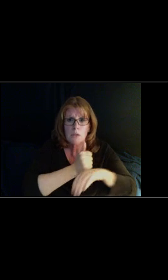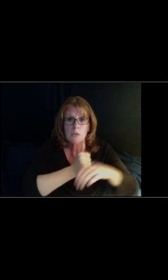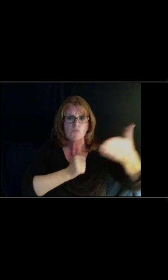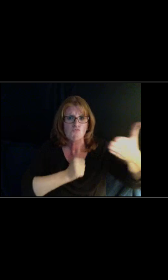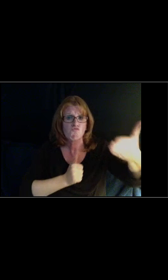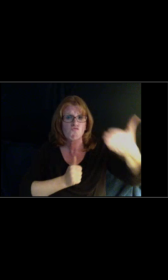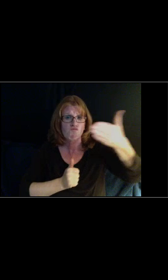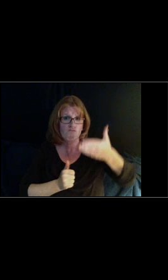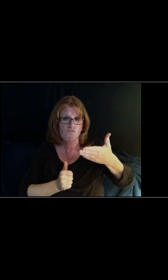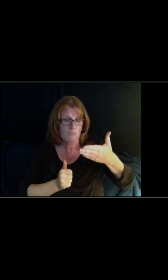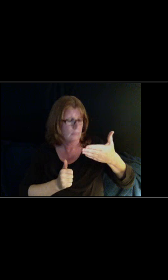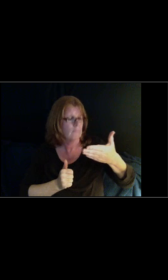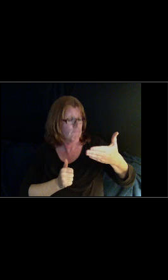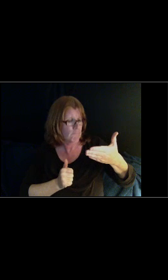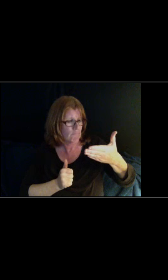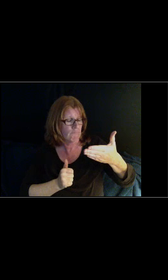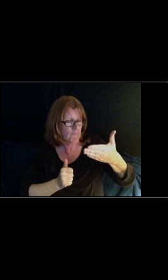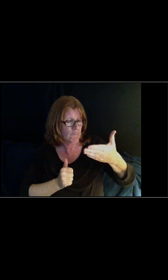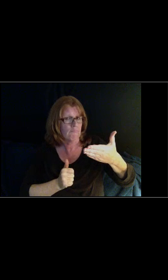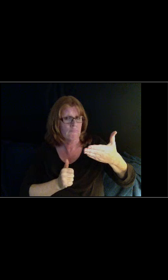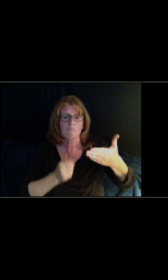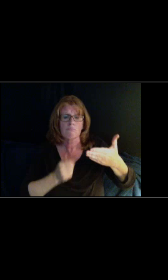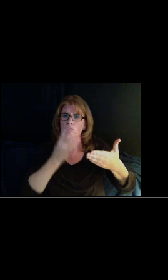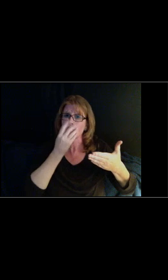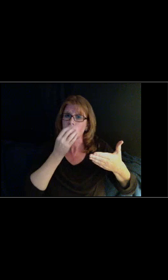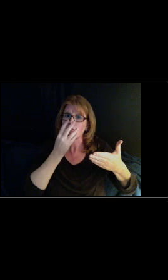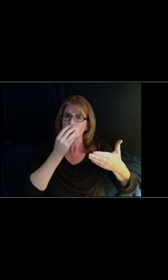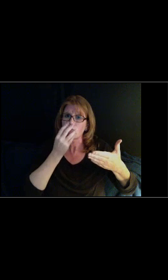The first 3 points of this